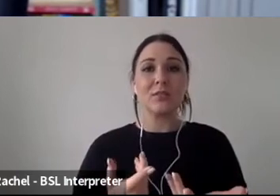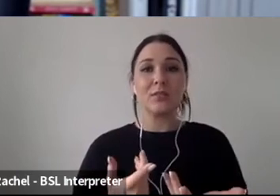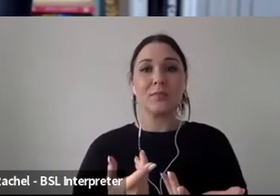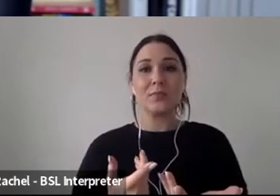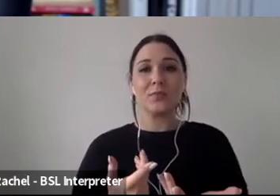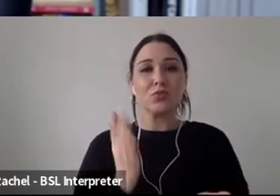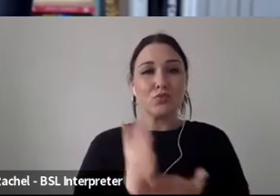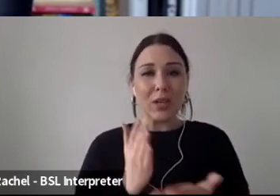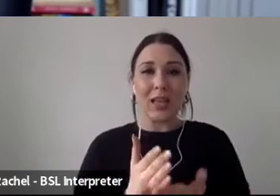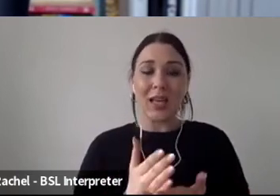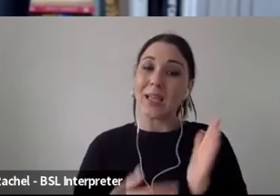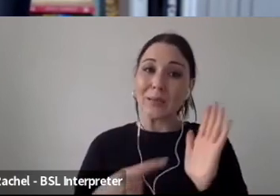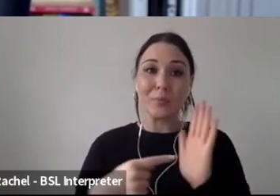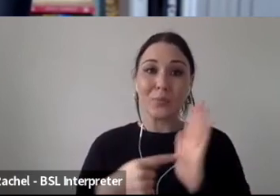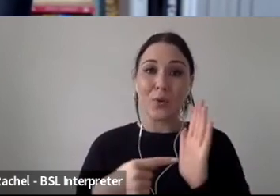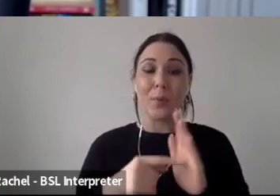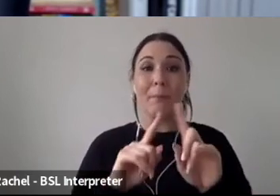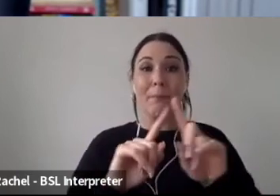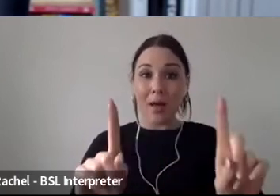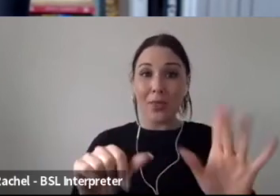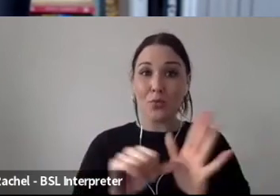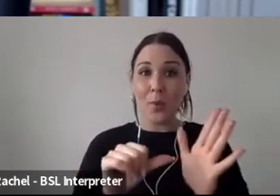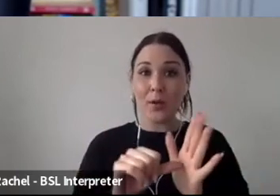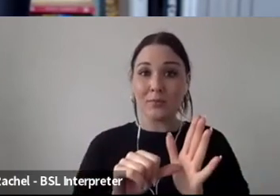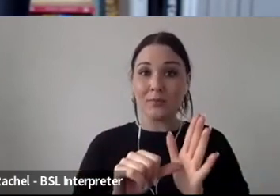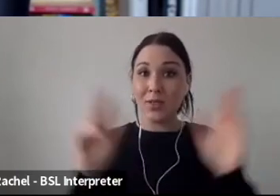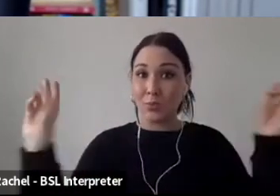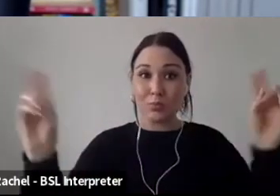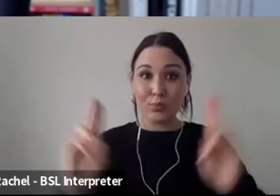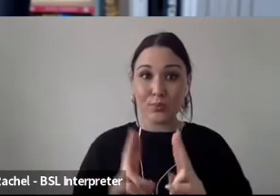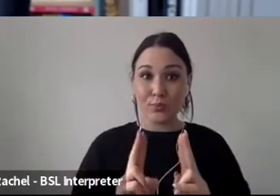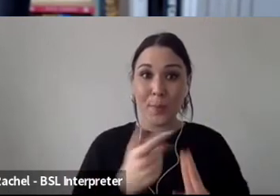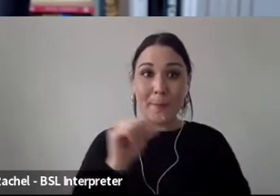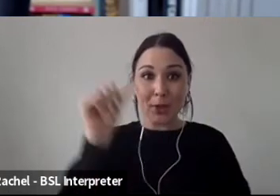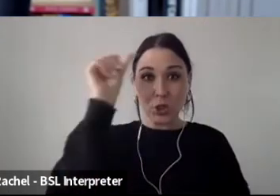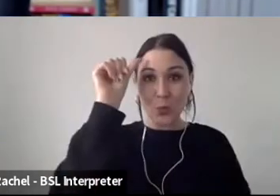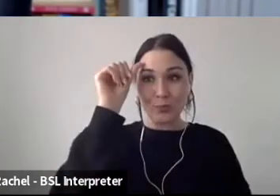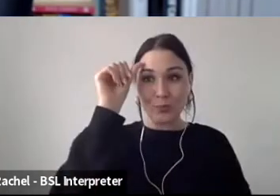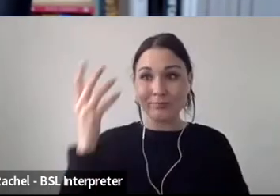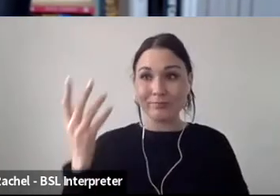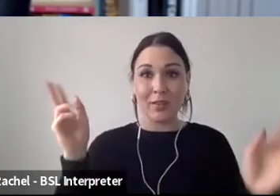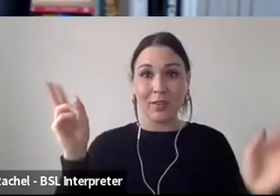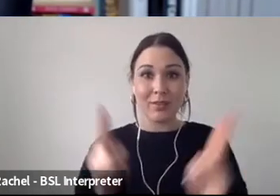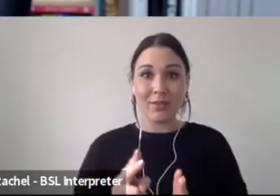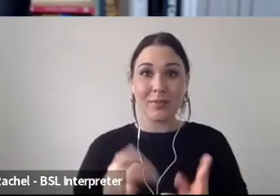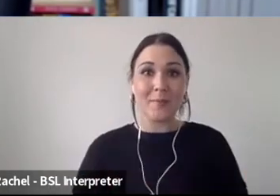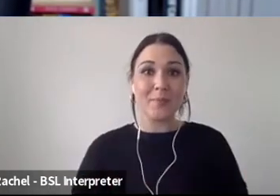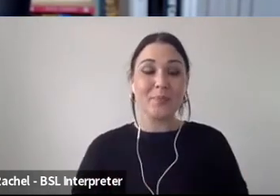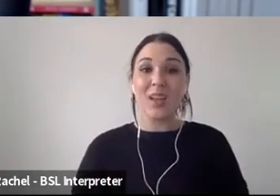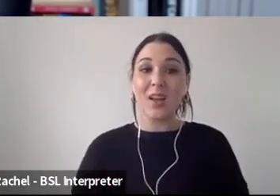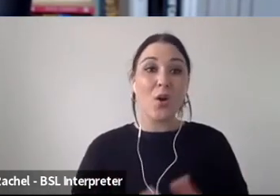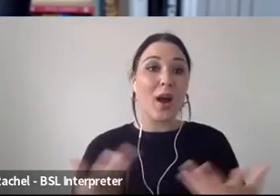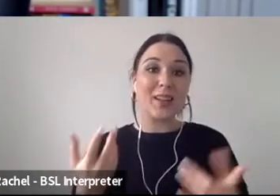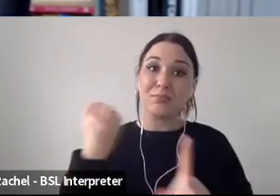it's a really big deal. The problem is not enough people know about it, and not enough people kind of enforce it or talk about